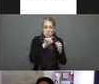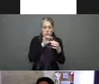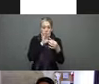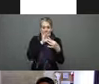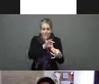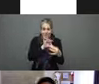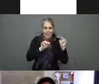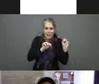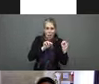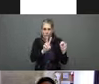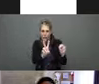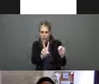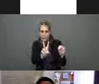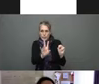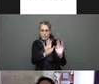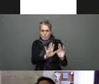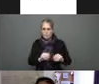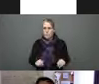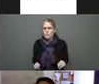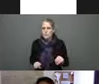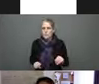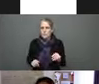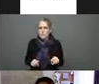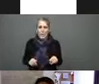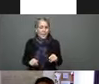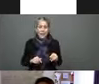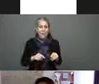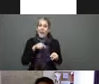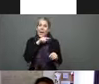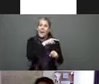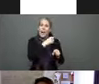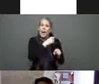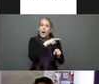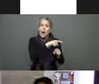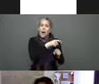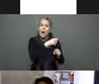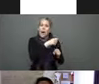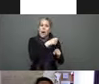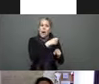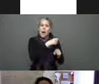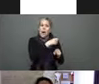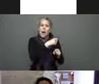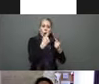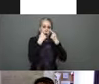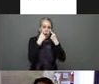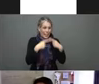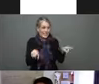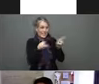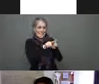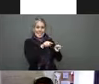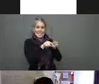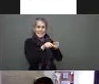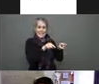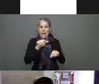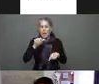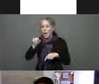um, and they don't behave the same, uh, as in the, uh, as in the, uh, adjective noun